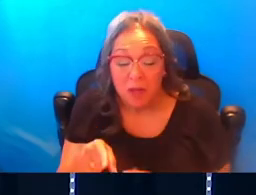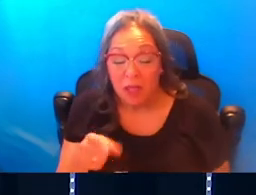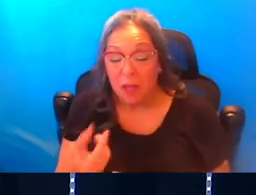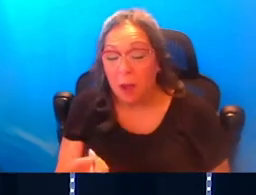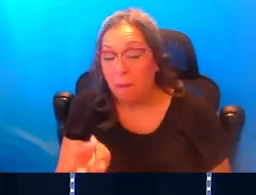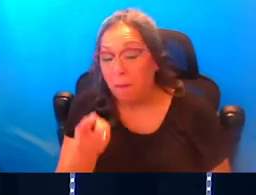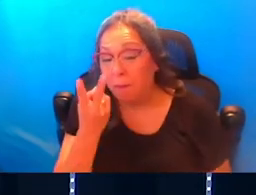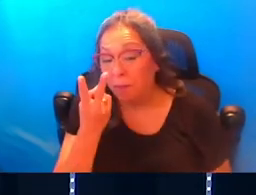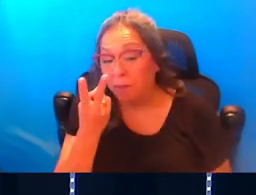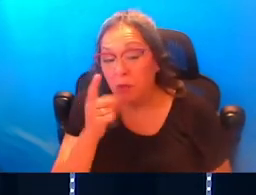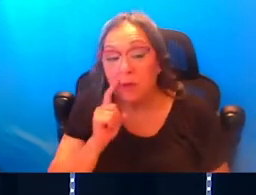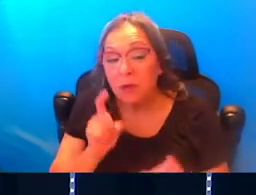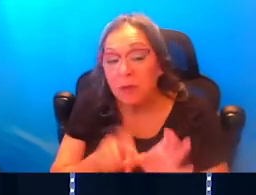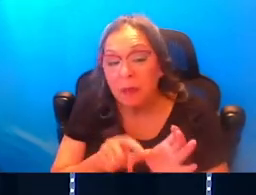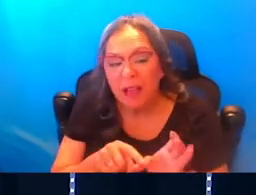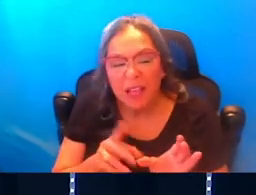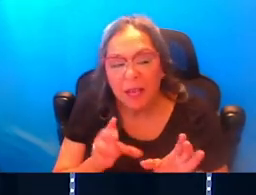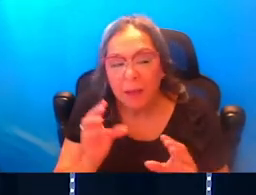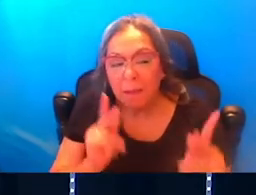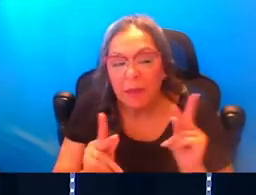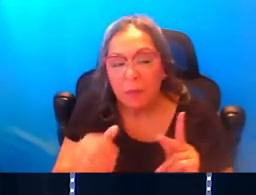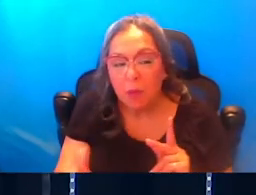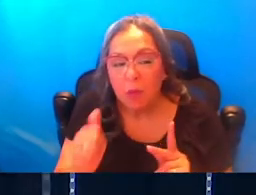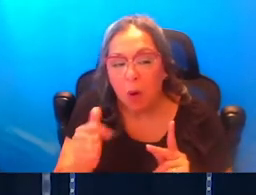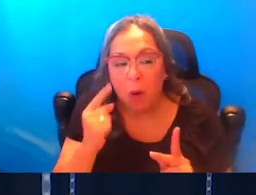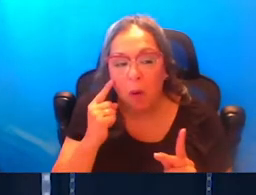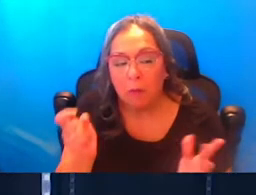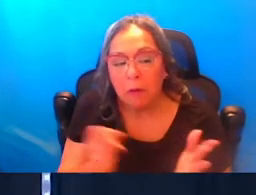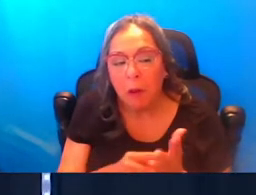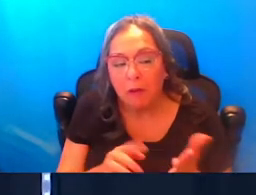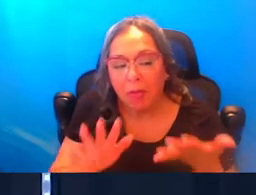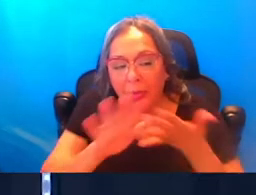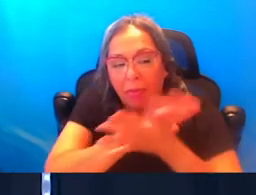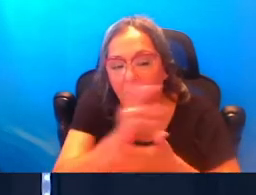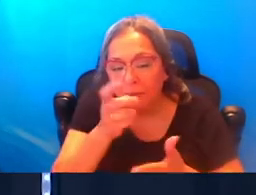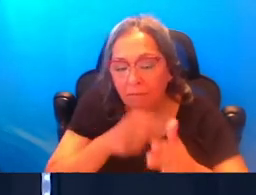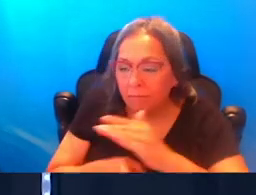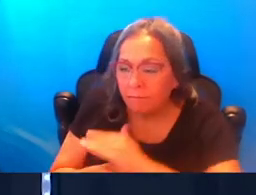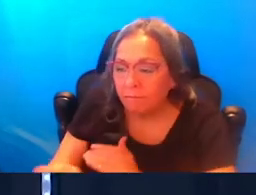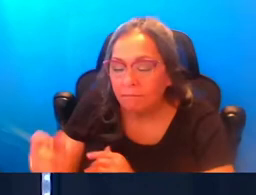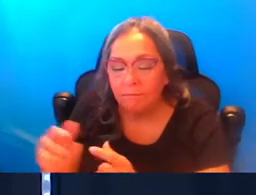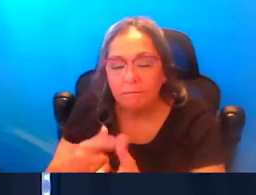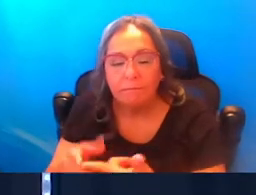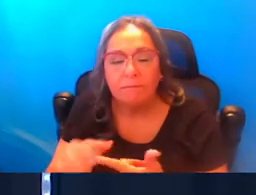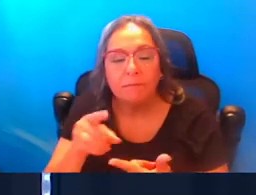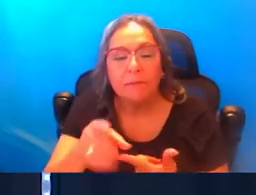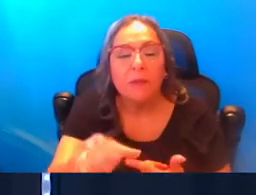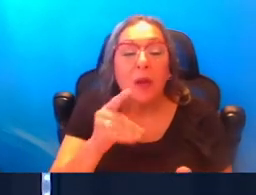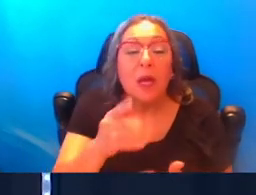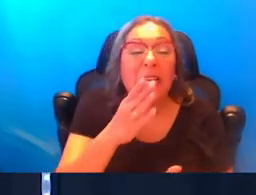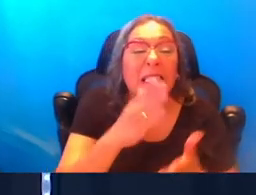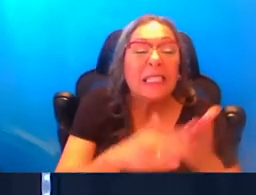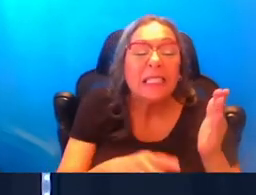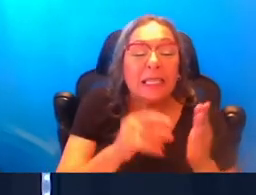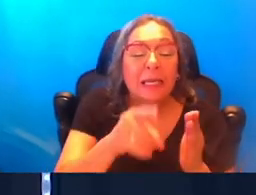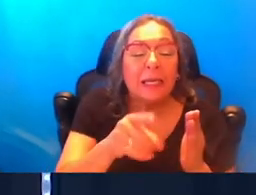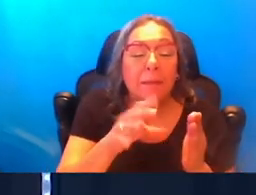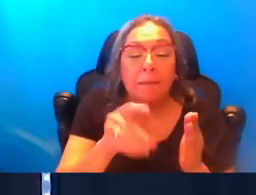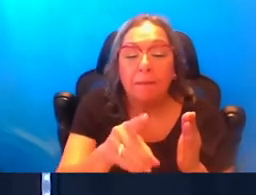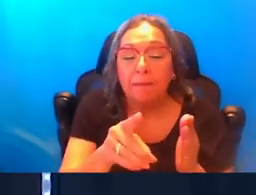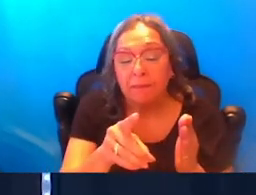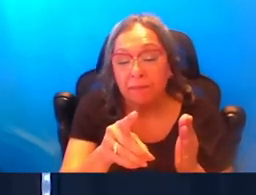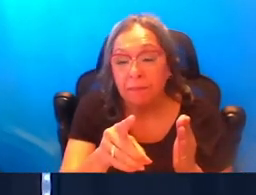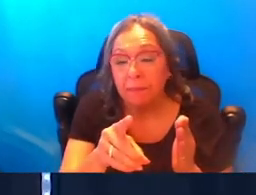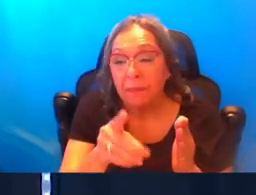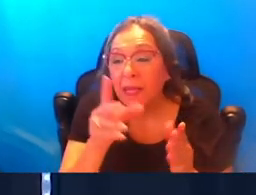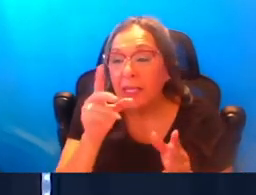them. Verse 2. But someone told the king of Jericho, some Israelites have come here tonight to spy out the land. So the king of Jericho